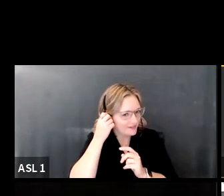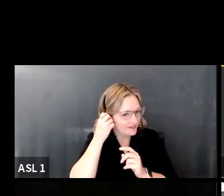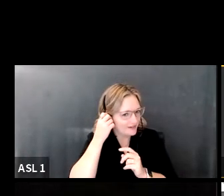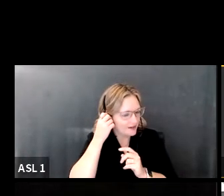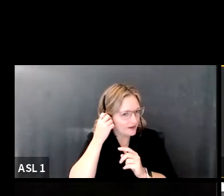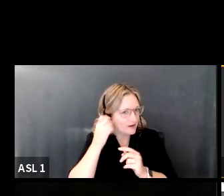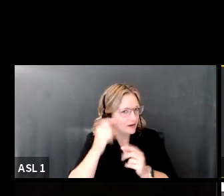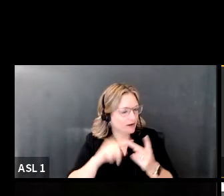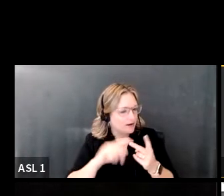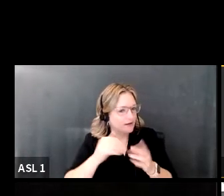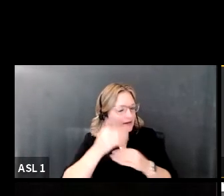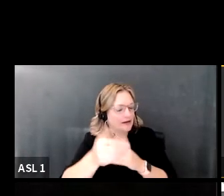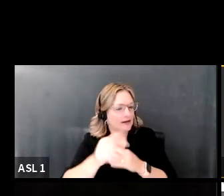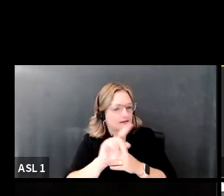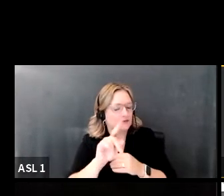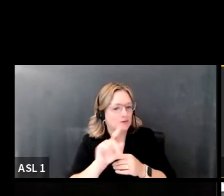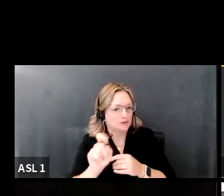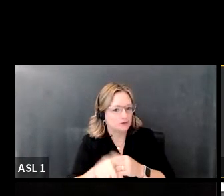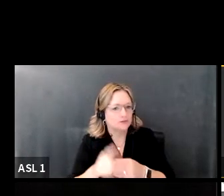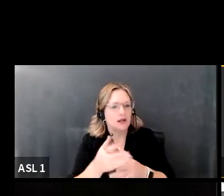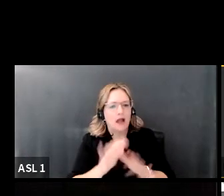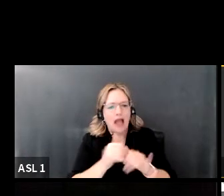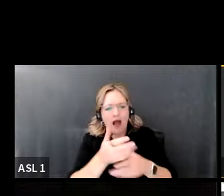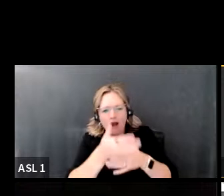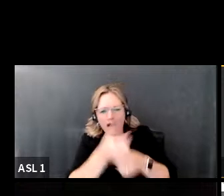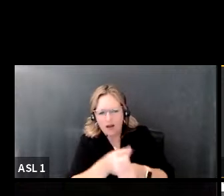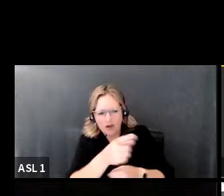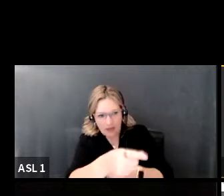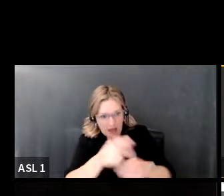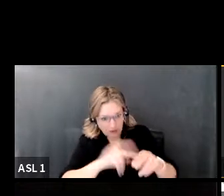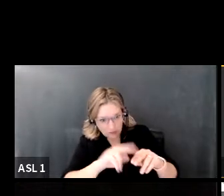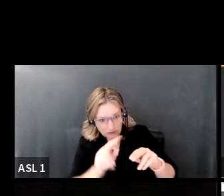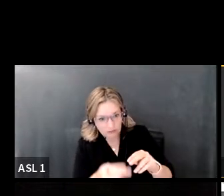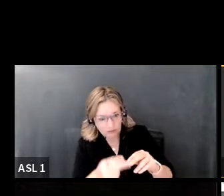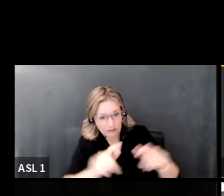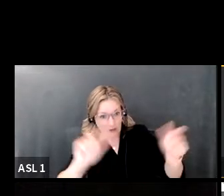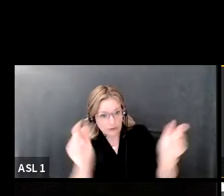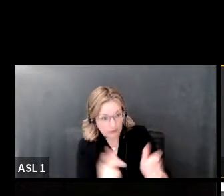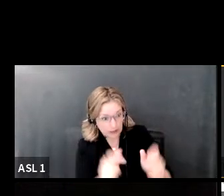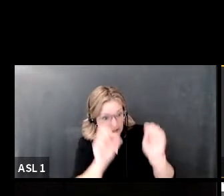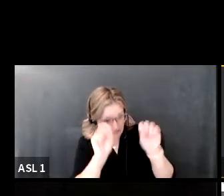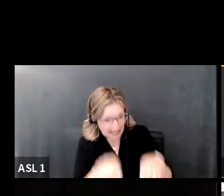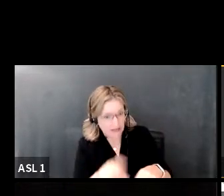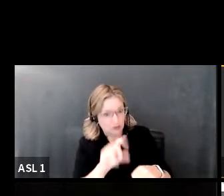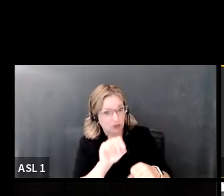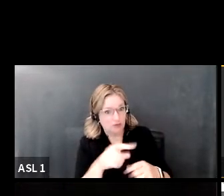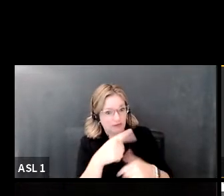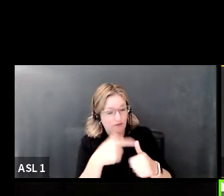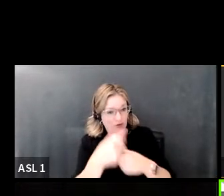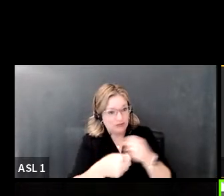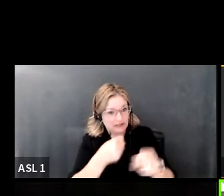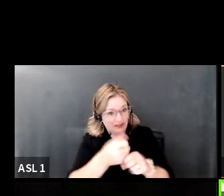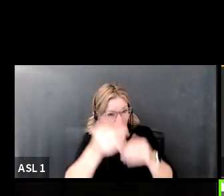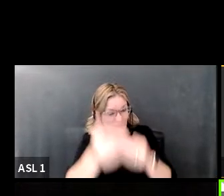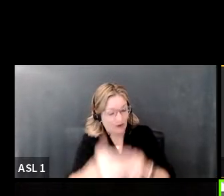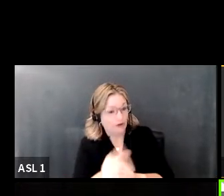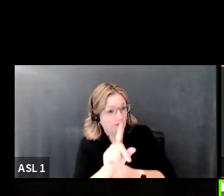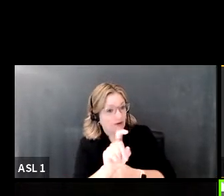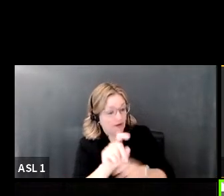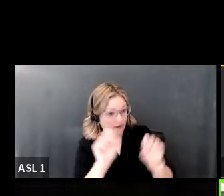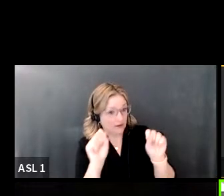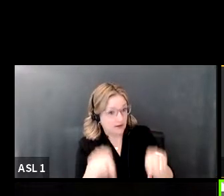confident is the ops that reduction can be achieved in the first year thank you uh member